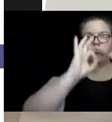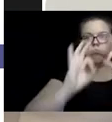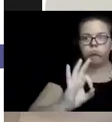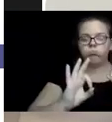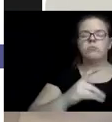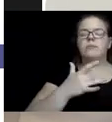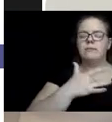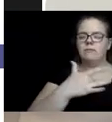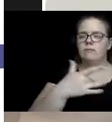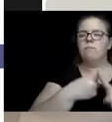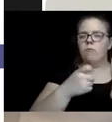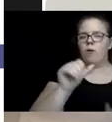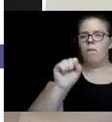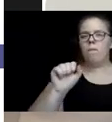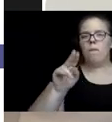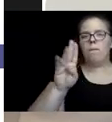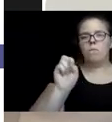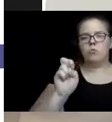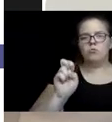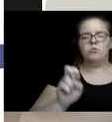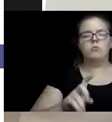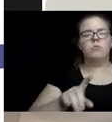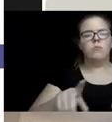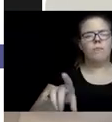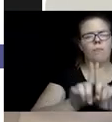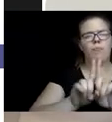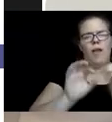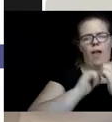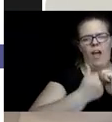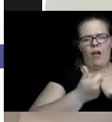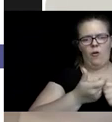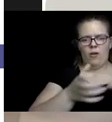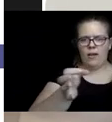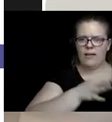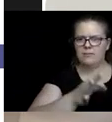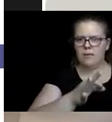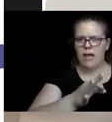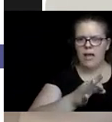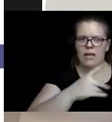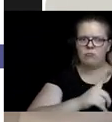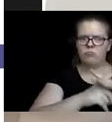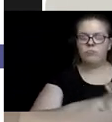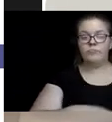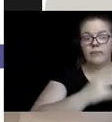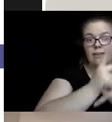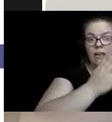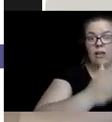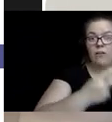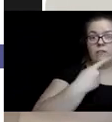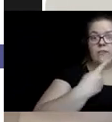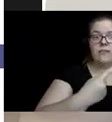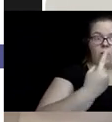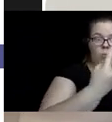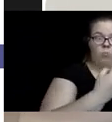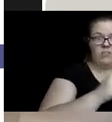be a result of abuse. But also, how are they explained? Does the caregiver say one thing and the patient says something